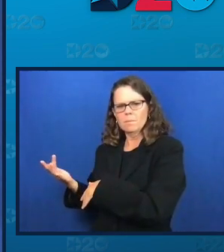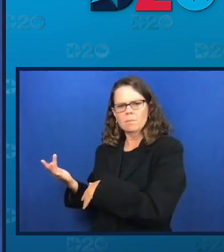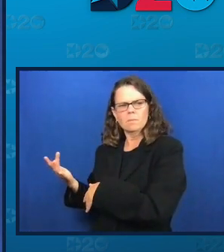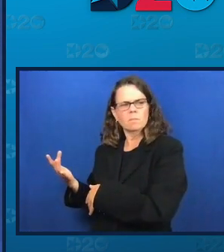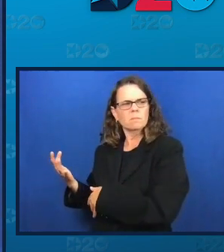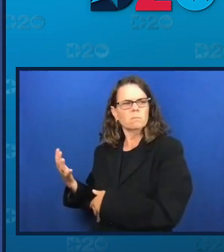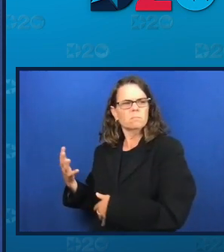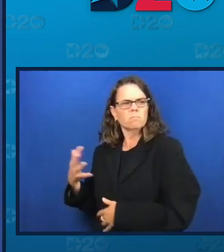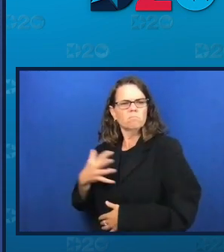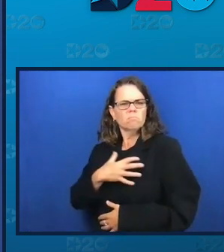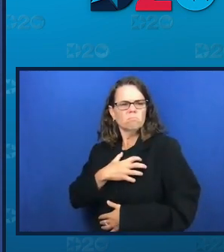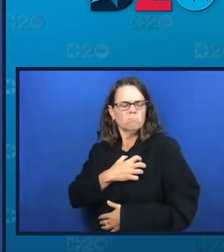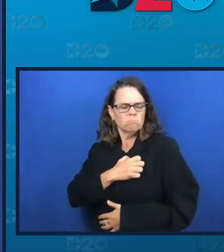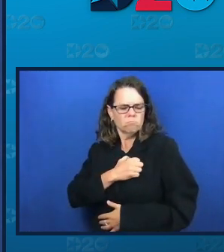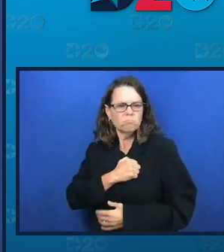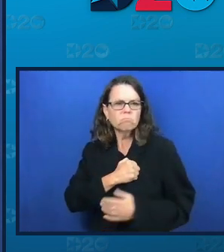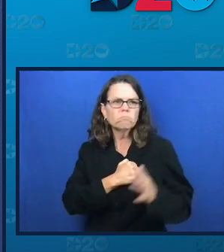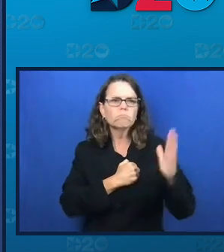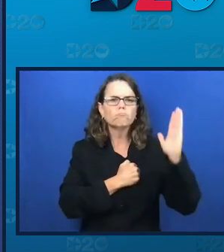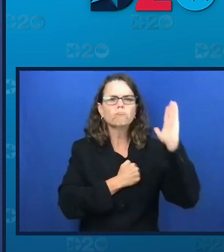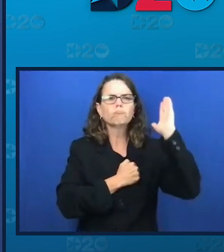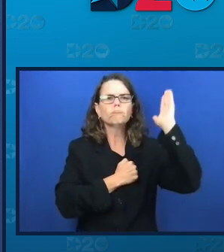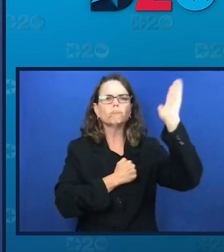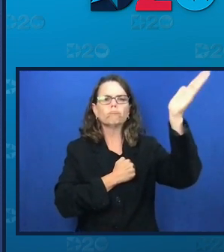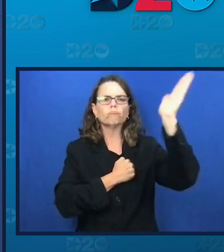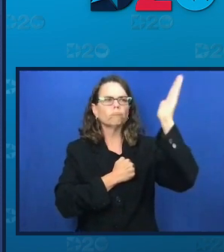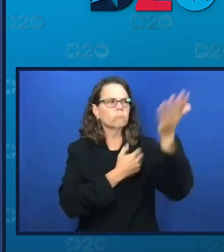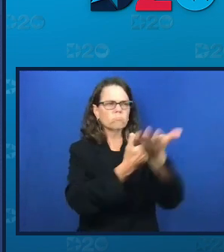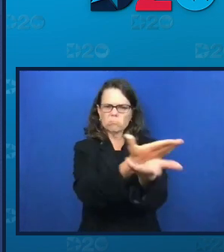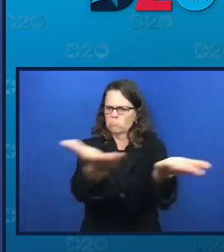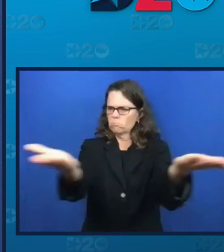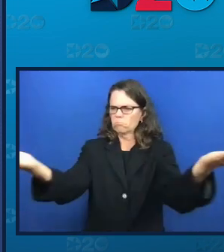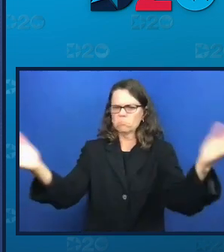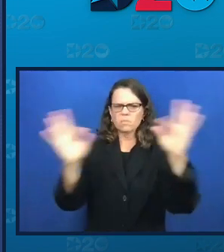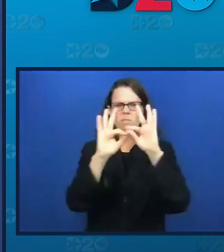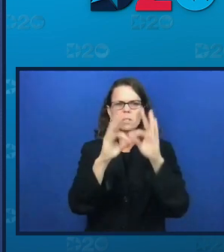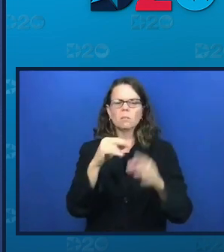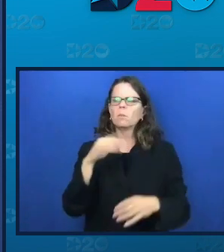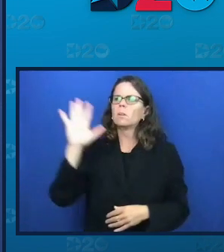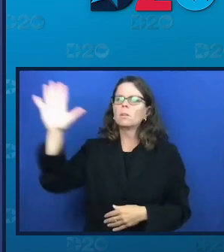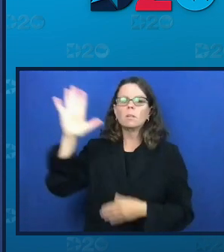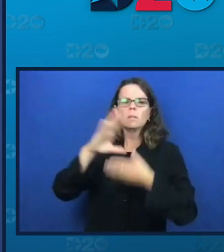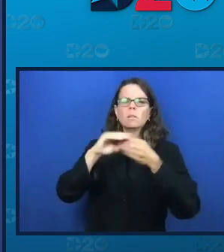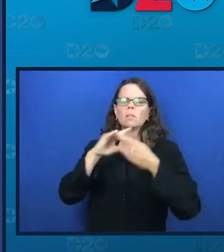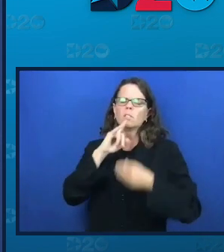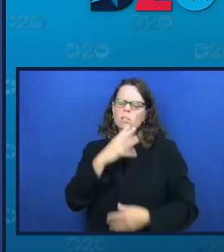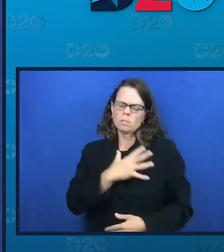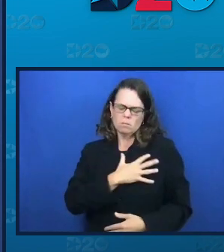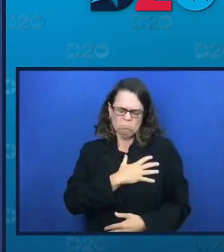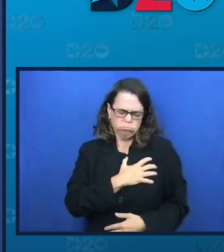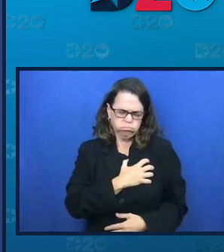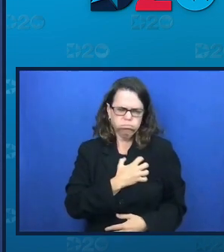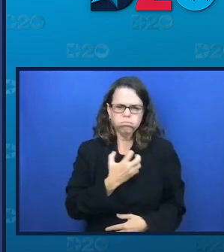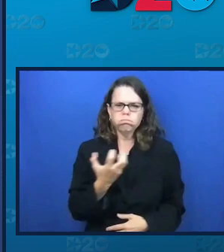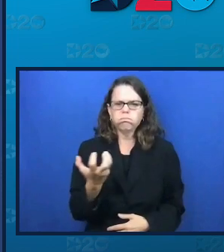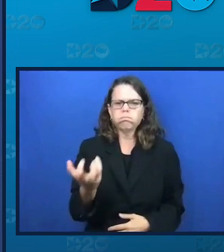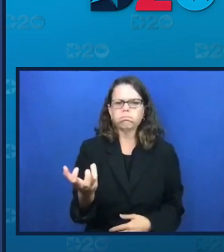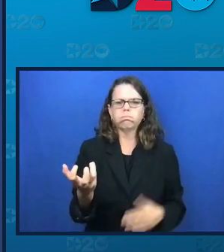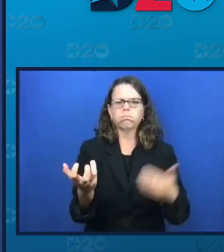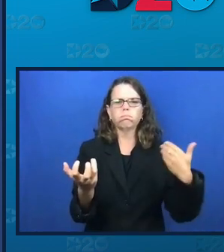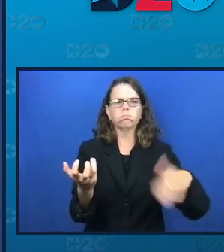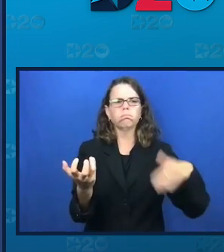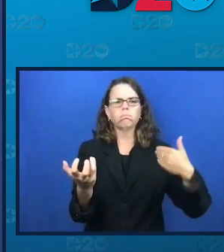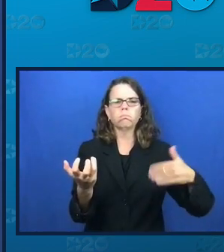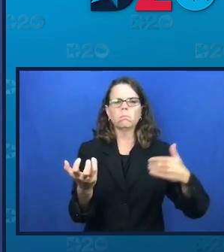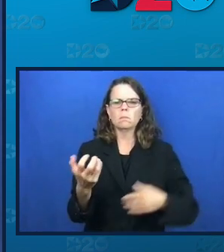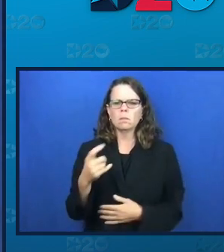the heart. That's phenomenal. I want to ask, what gets you excited about this idea of the